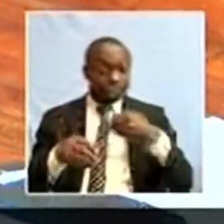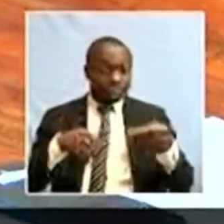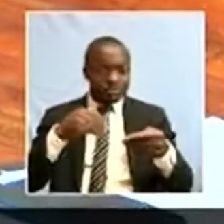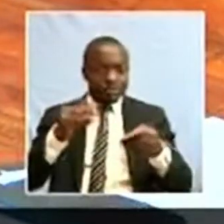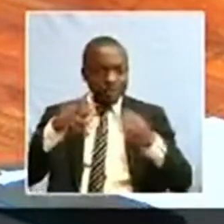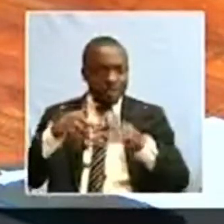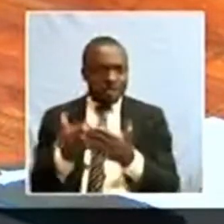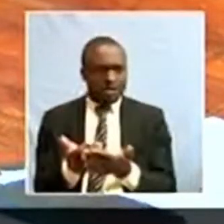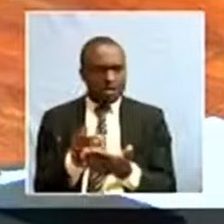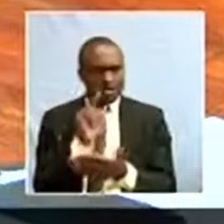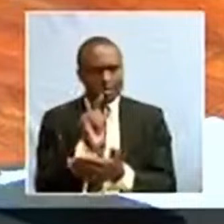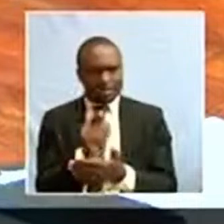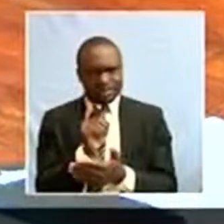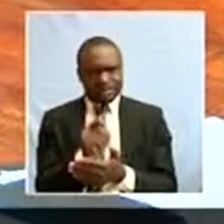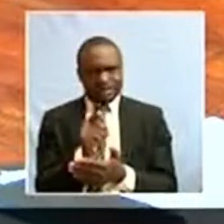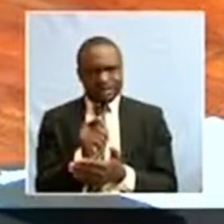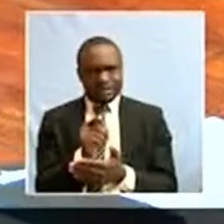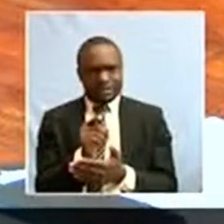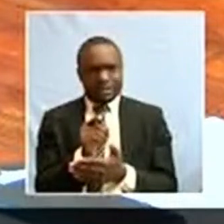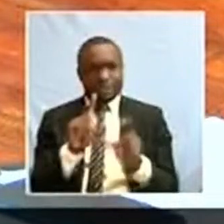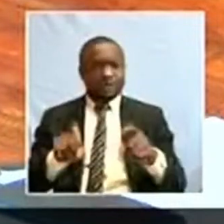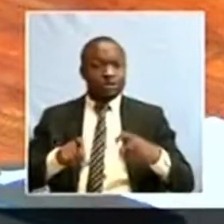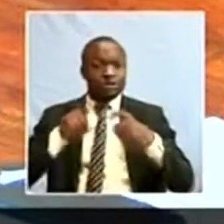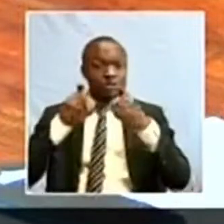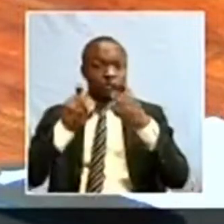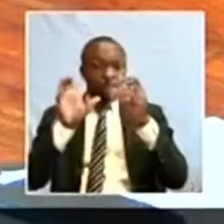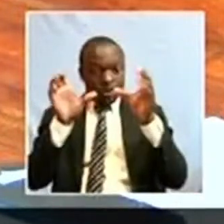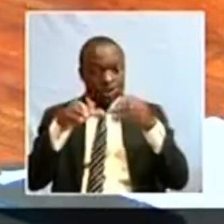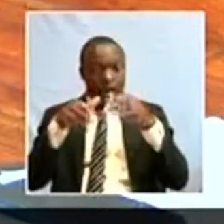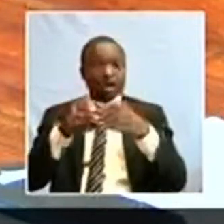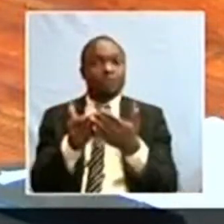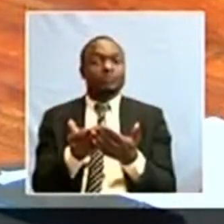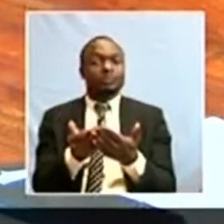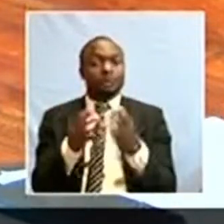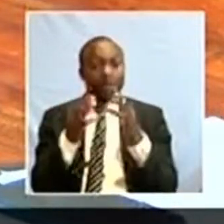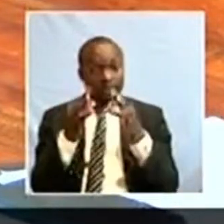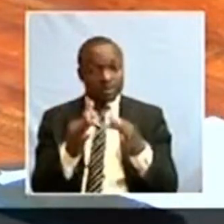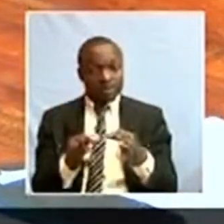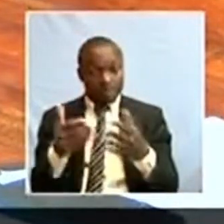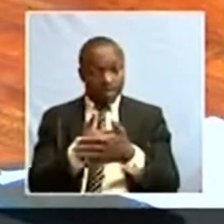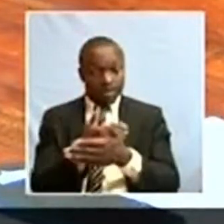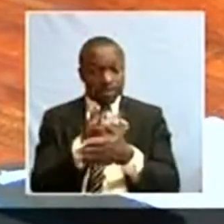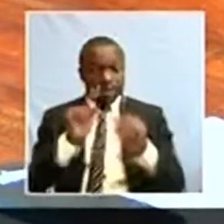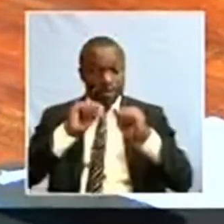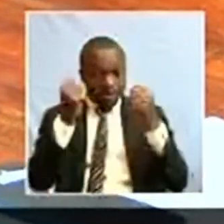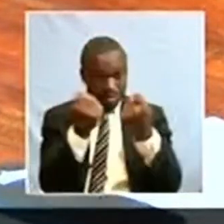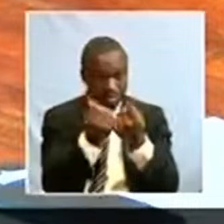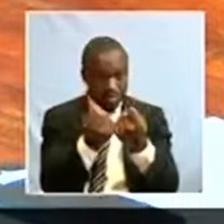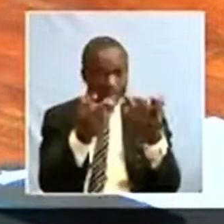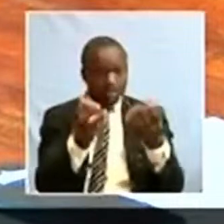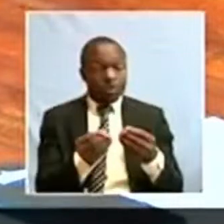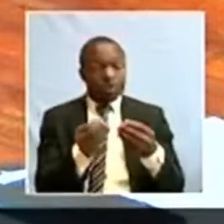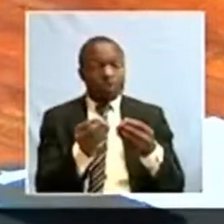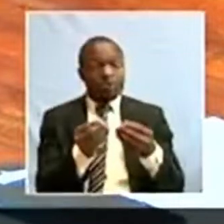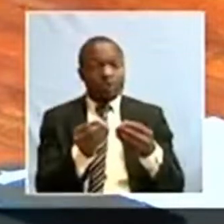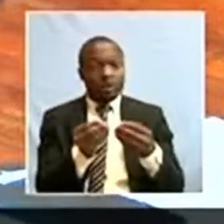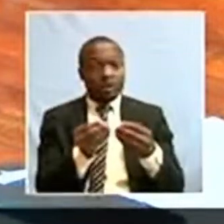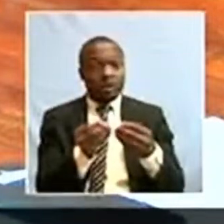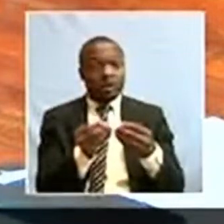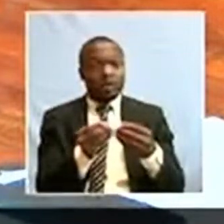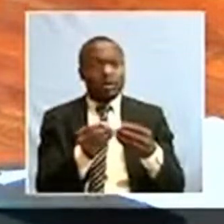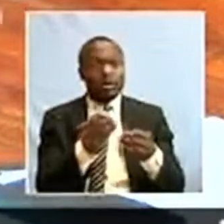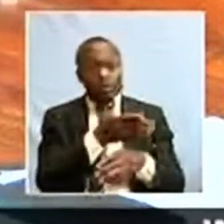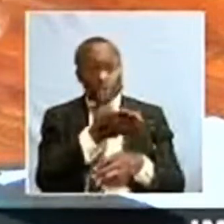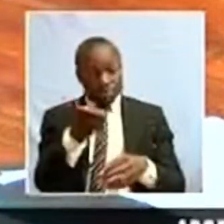how has that implicated the council? And because if a new team says they want to be stationed at the council, you need to buy